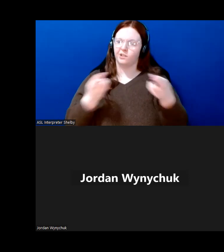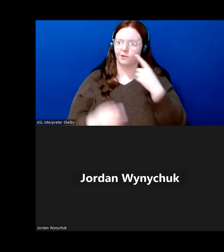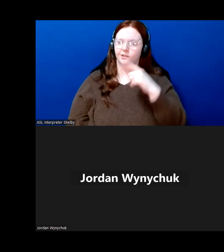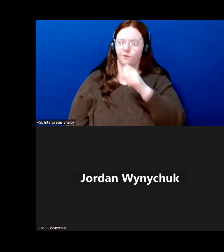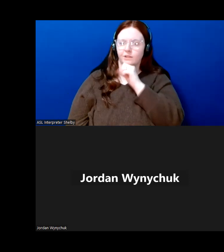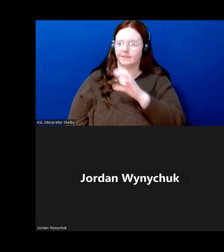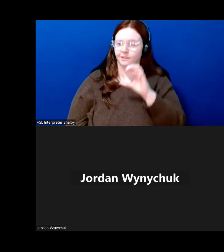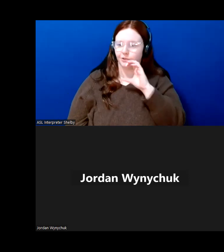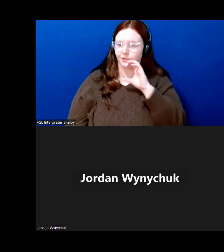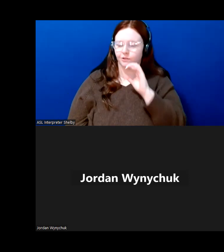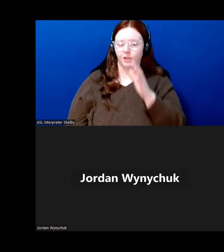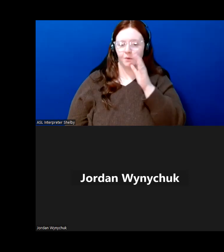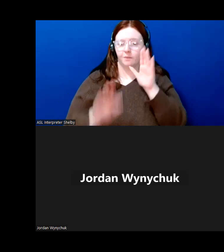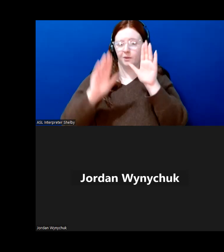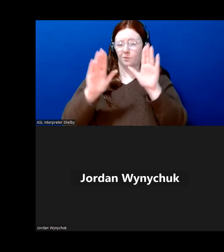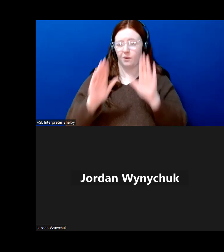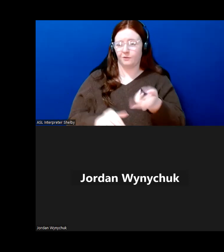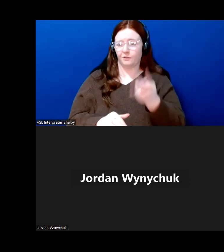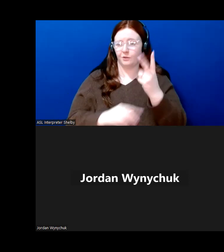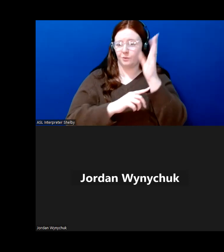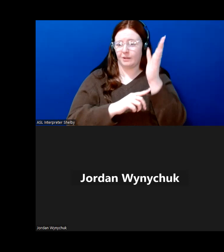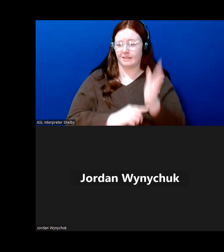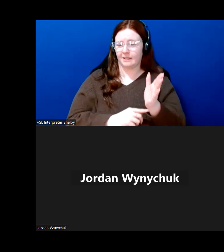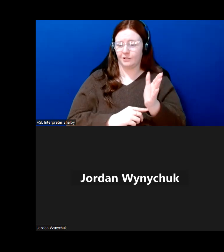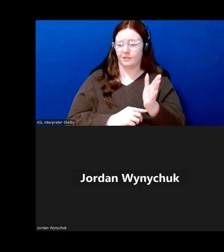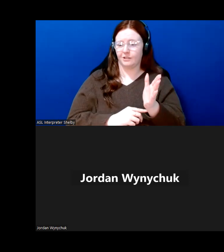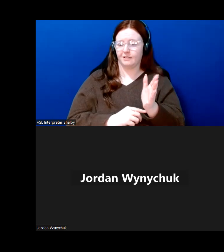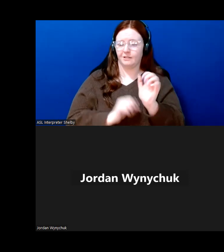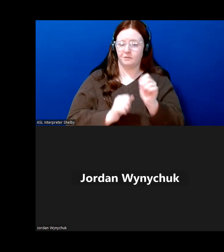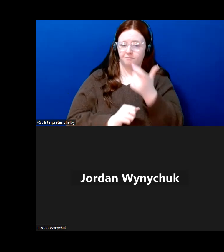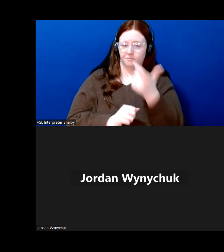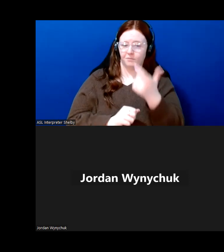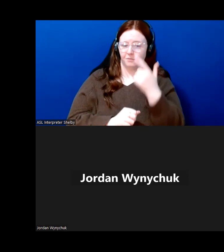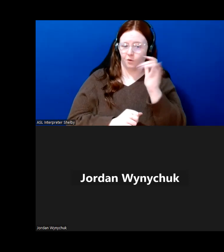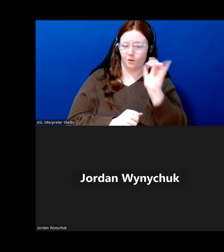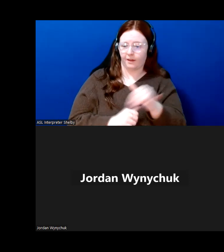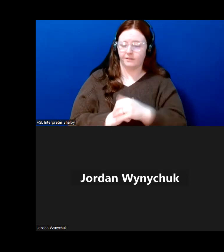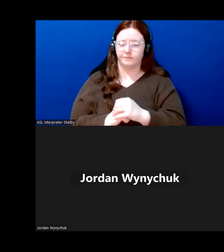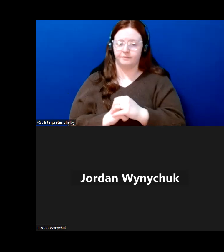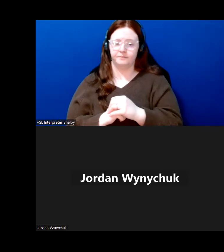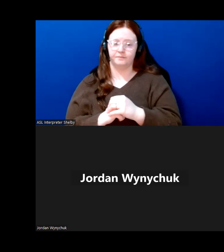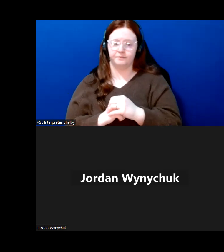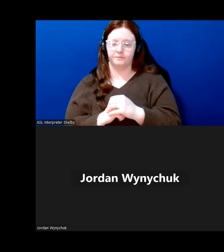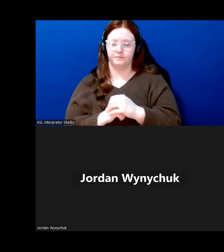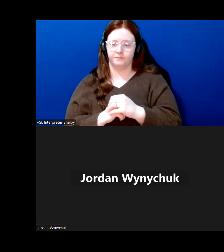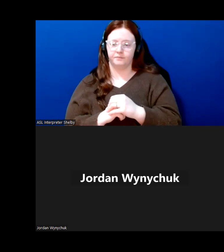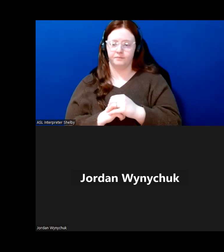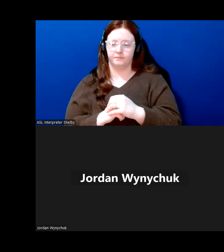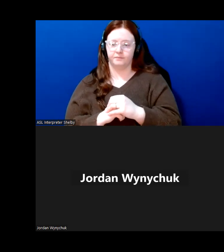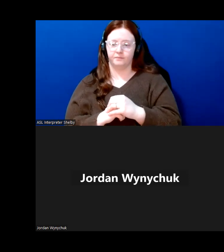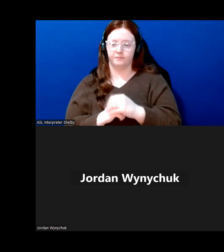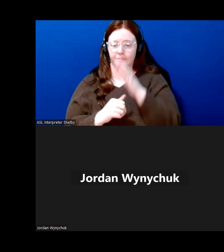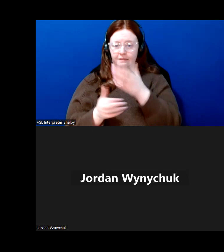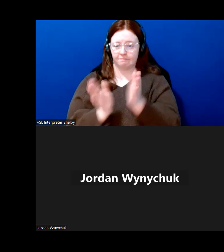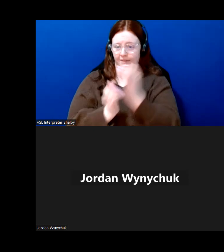going to have a phenomenal couple of sessions coming up, so stay tuned for the other sessions. So I will ask the question